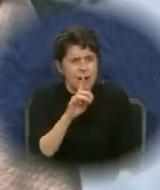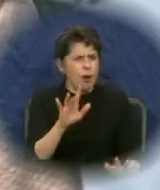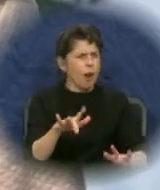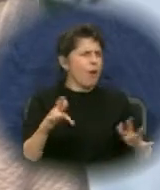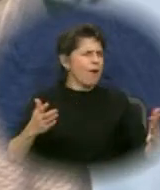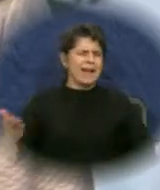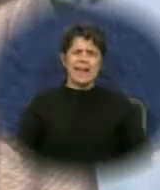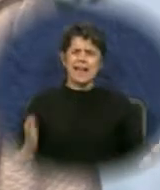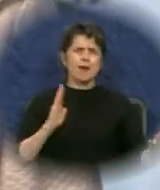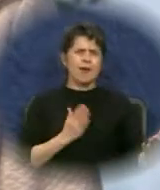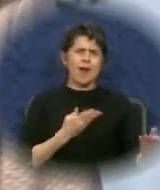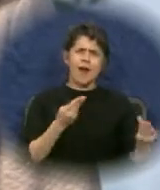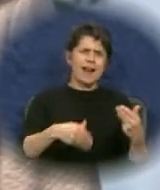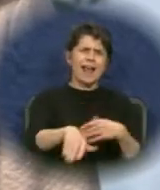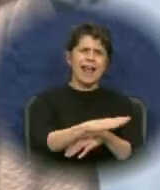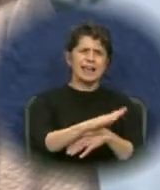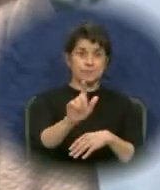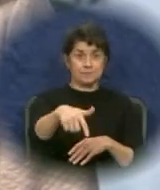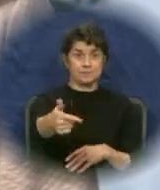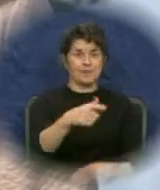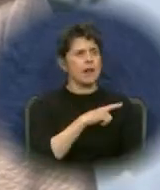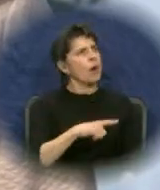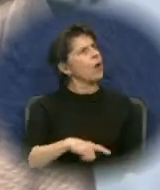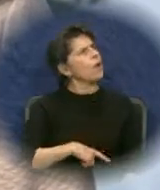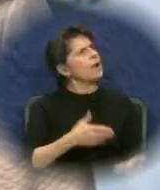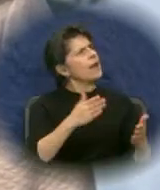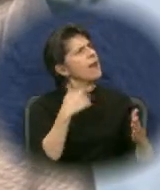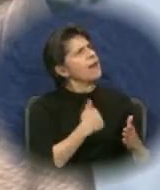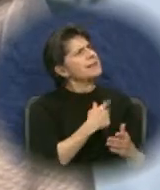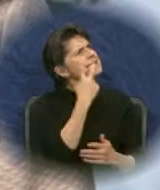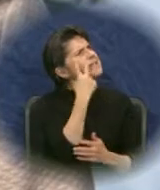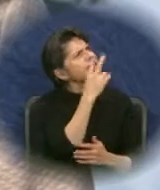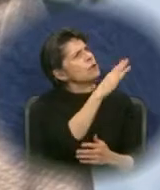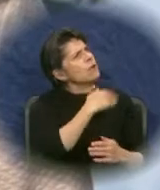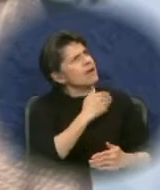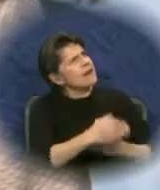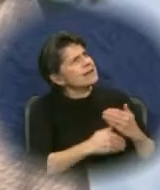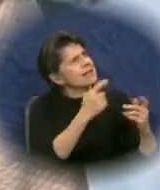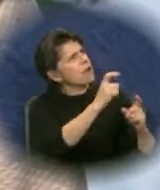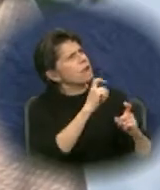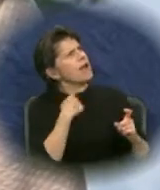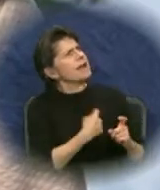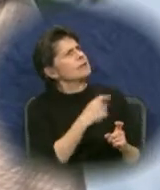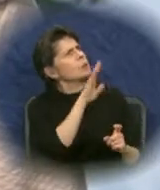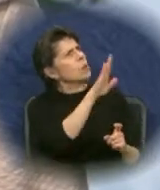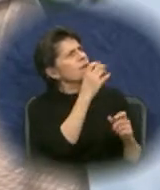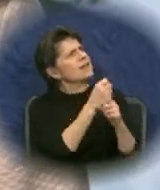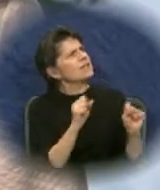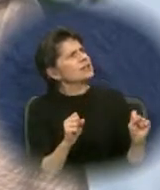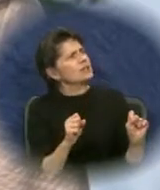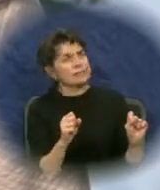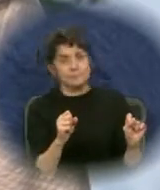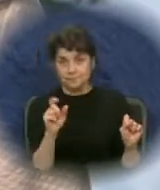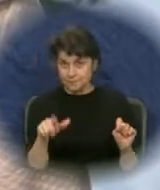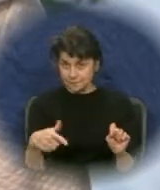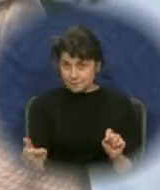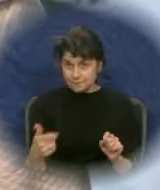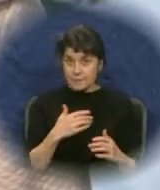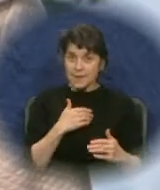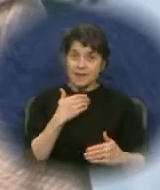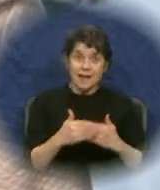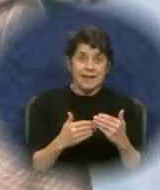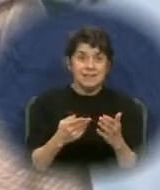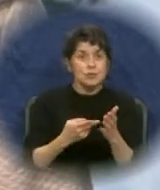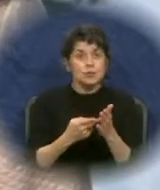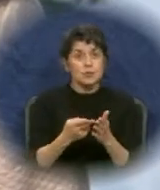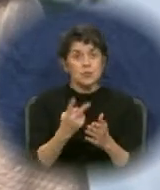land. Lord, let us see your kindness and grant us your salvation. Kindness and truth